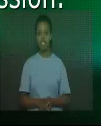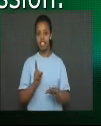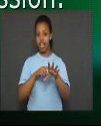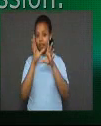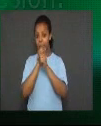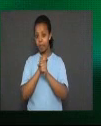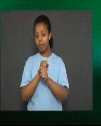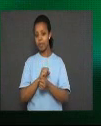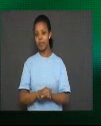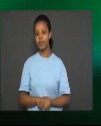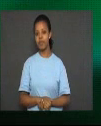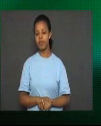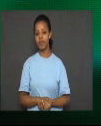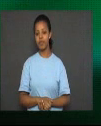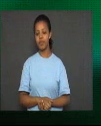Time's up.